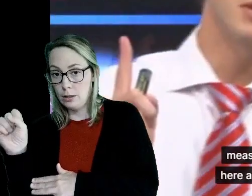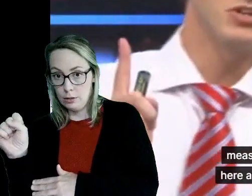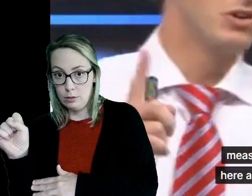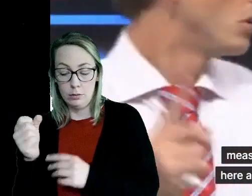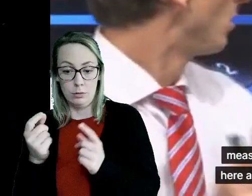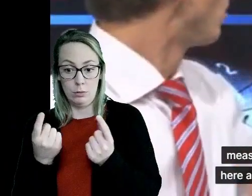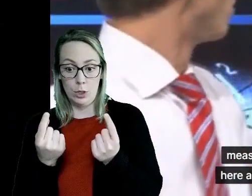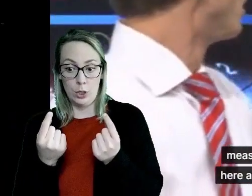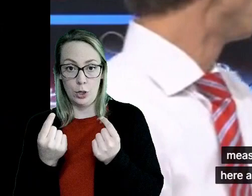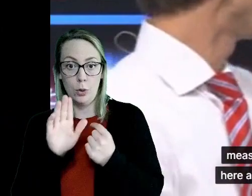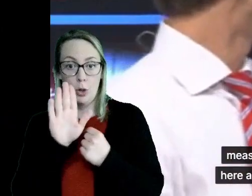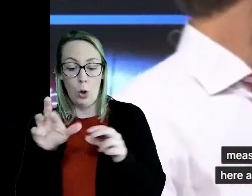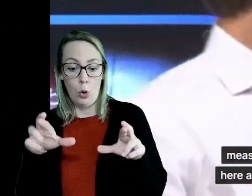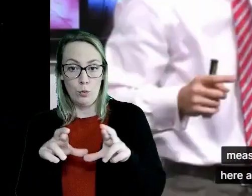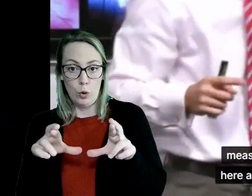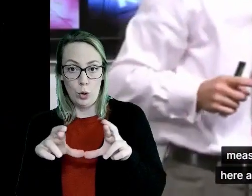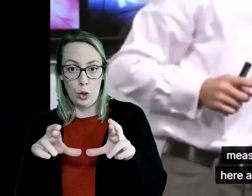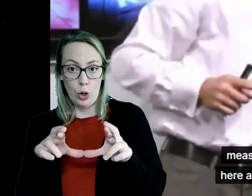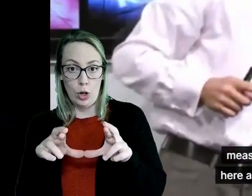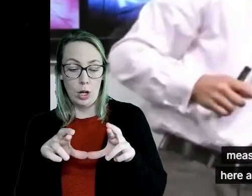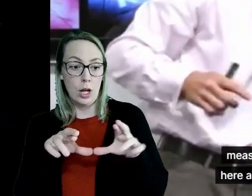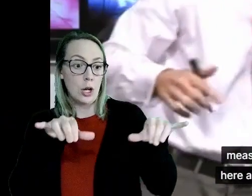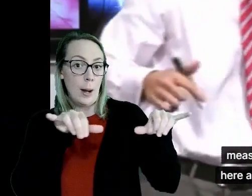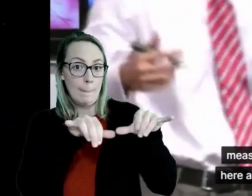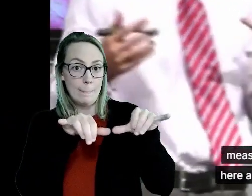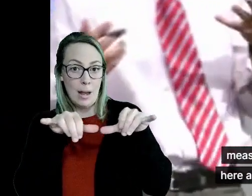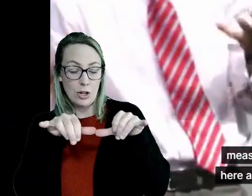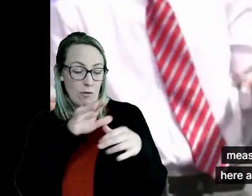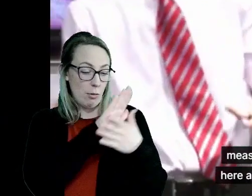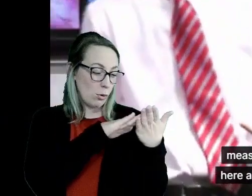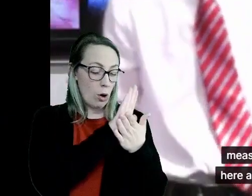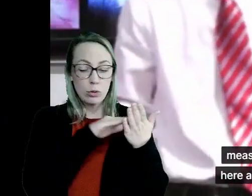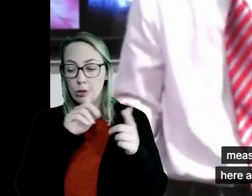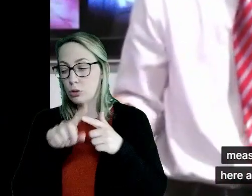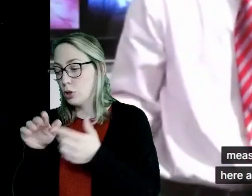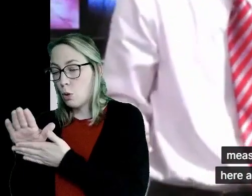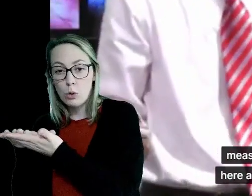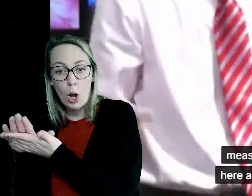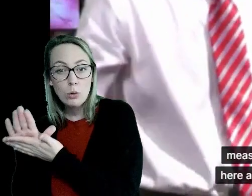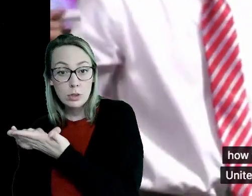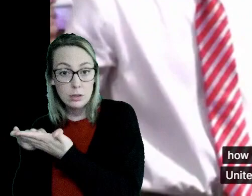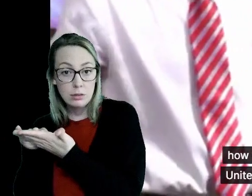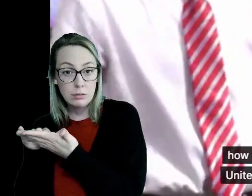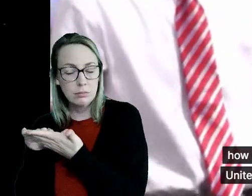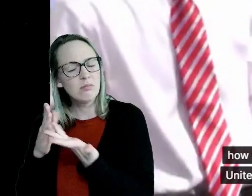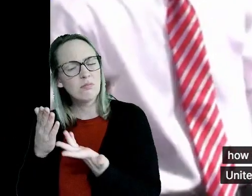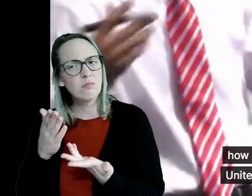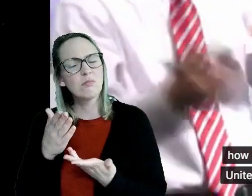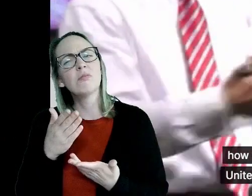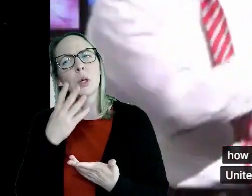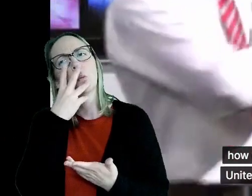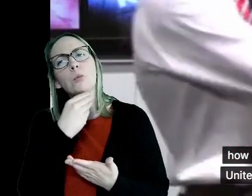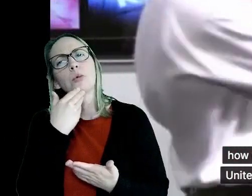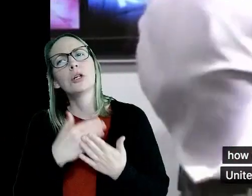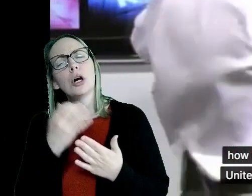you'd measure from here all the way over to here, and you'd get a pretty good idea of